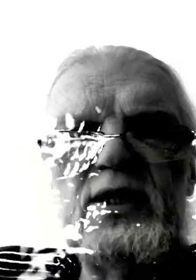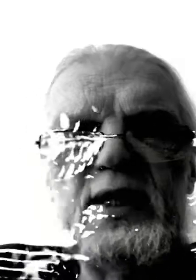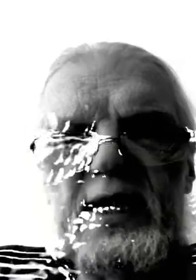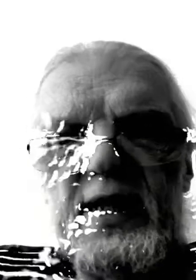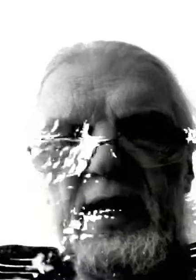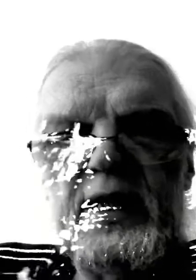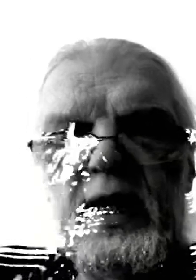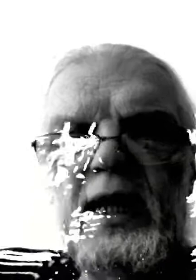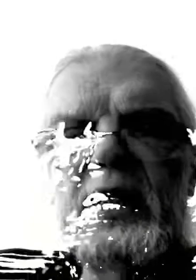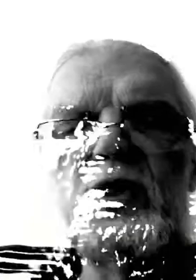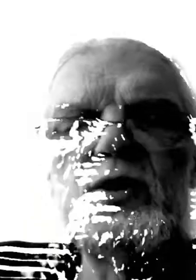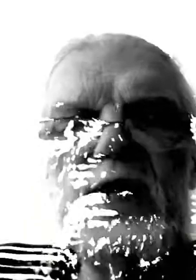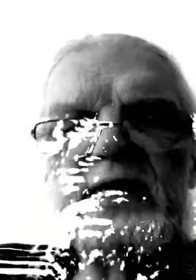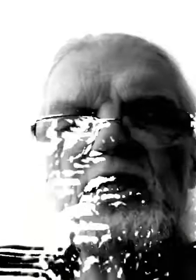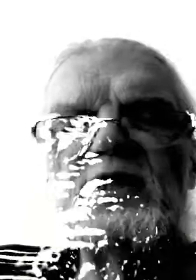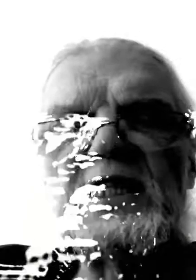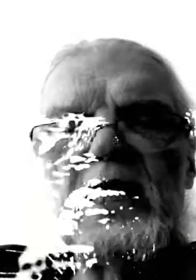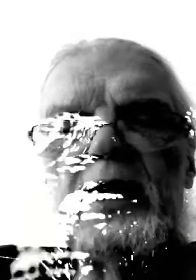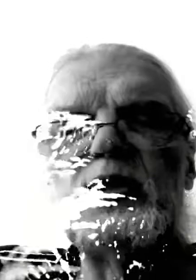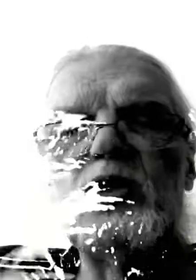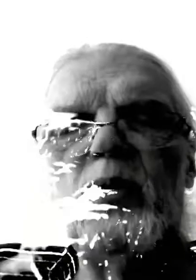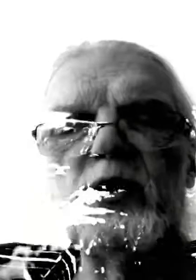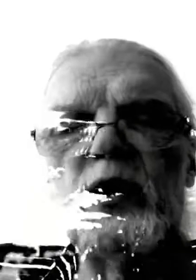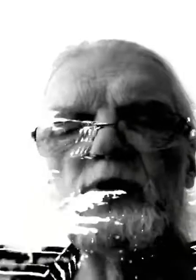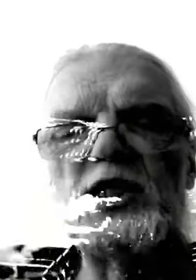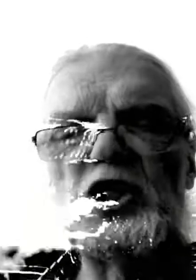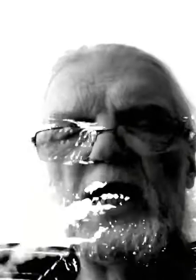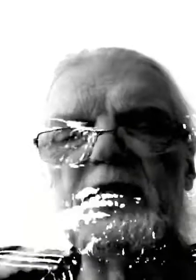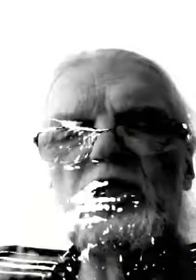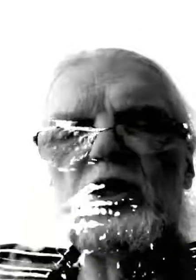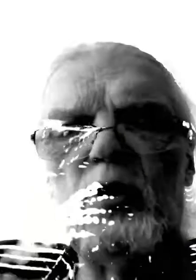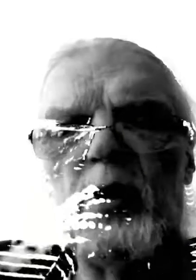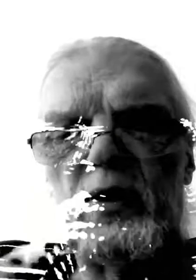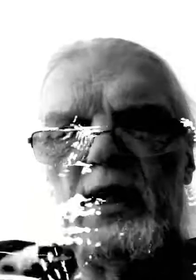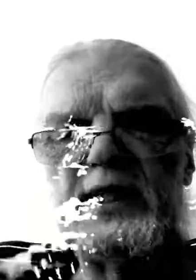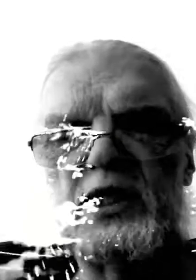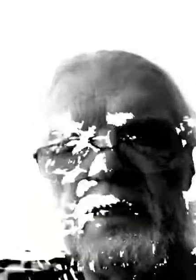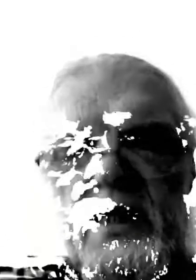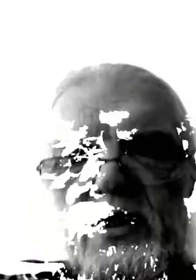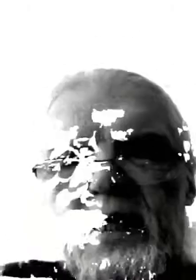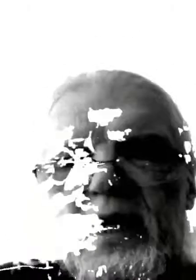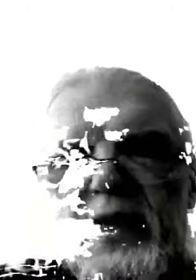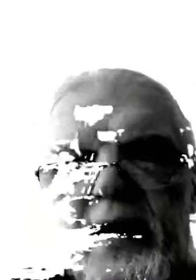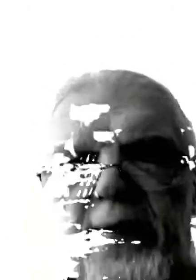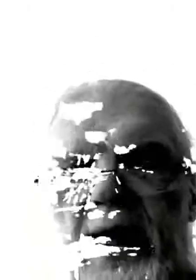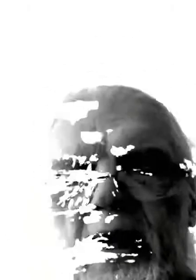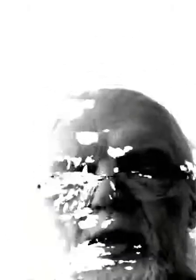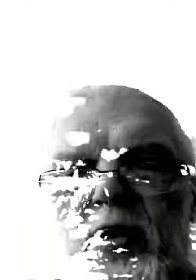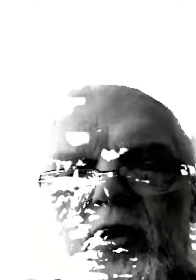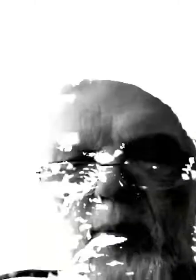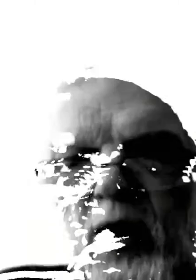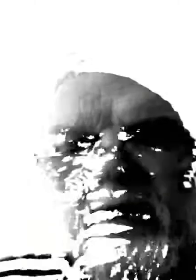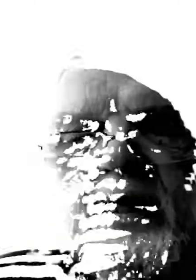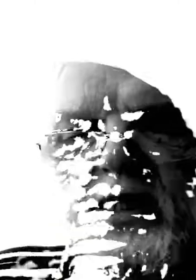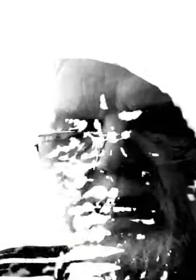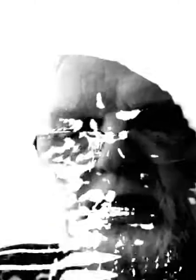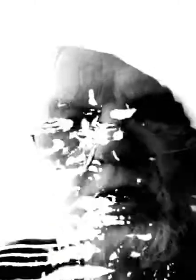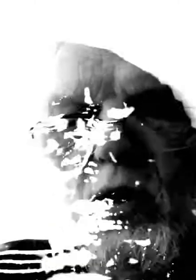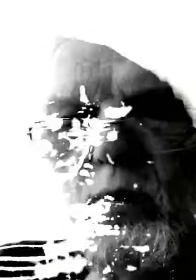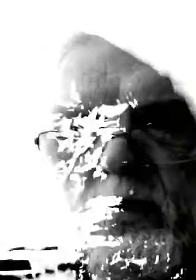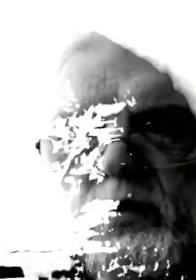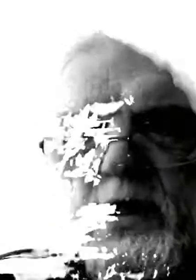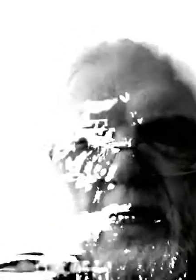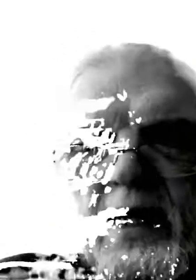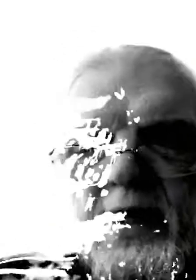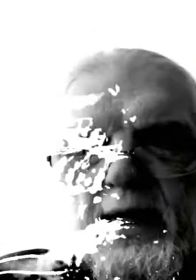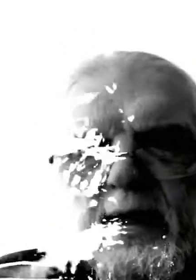it together. Today's the same, tomorrow's a change. Come on, let's get it together. Come on, let's get our